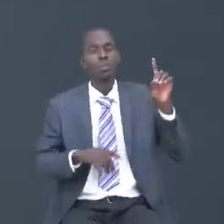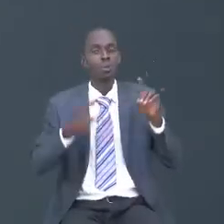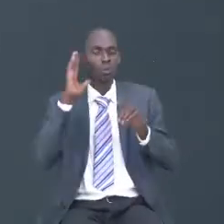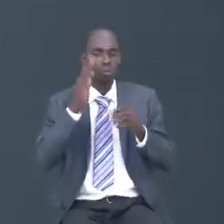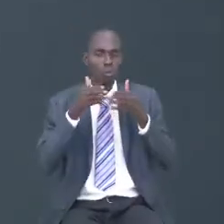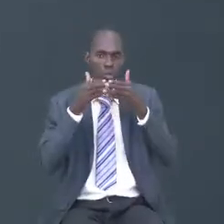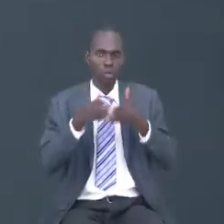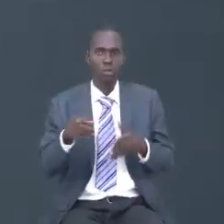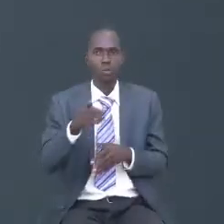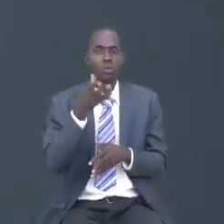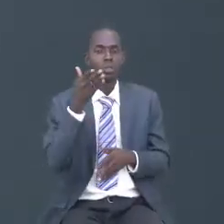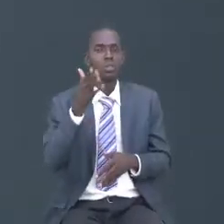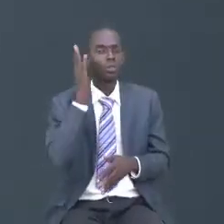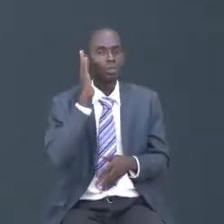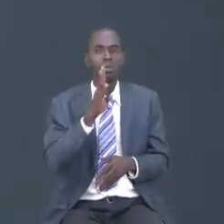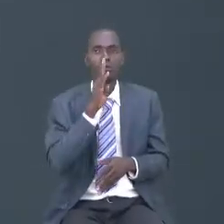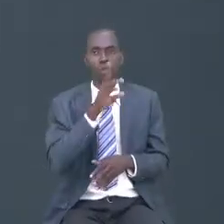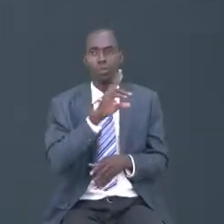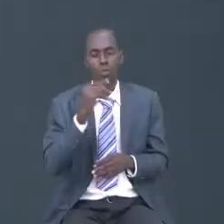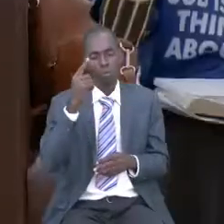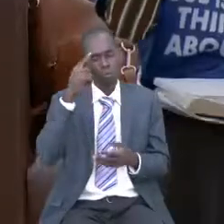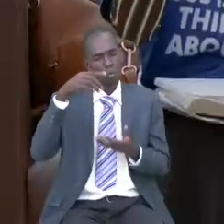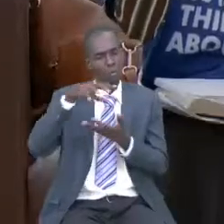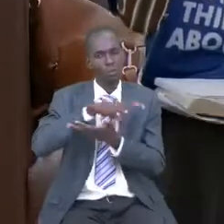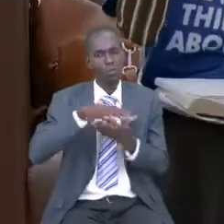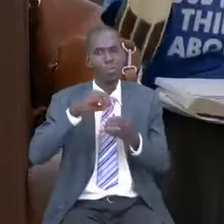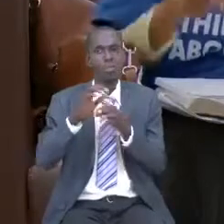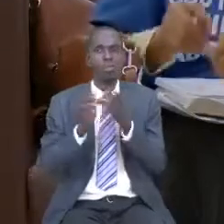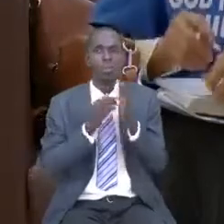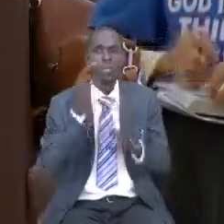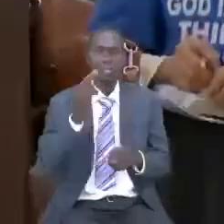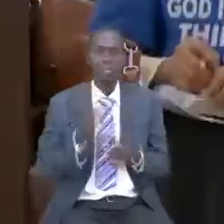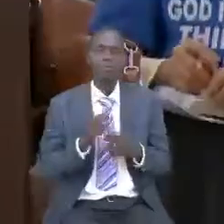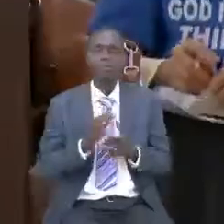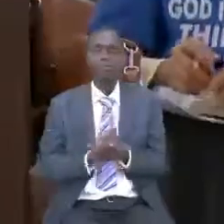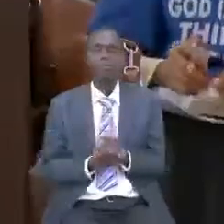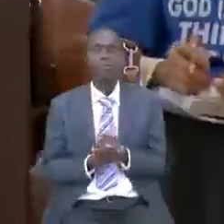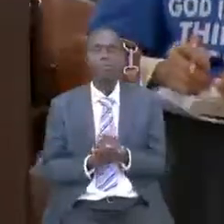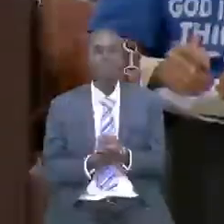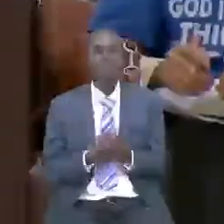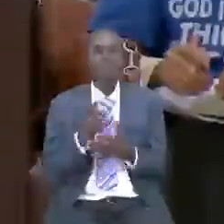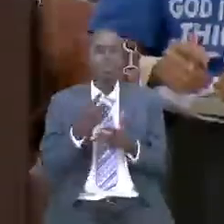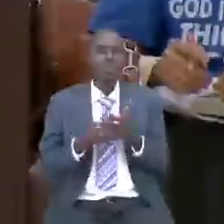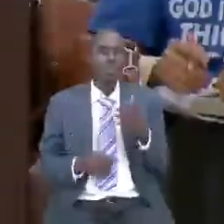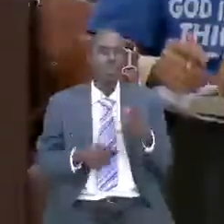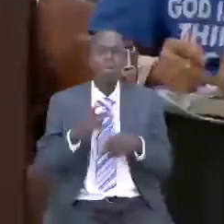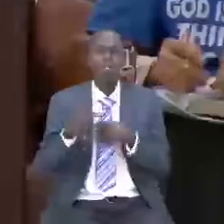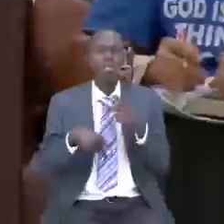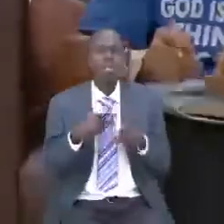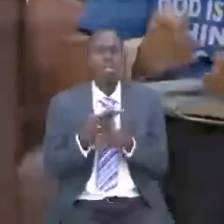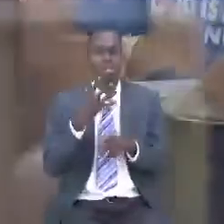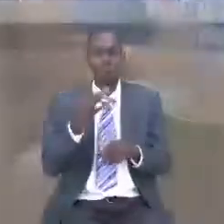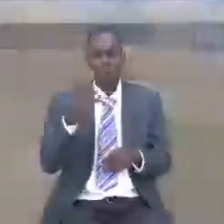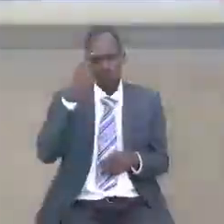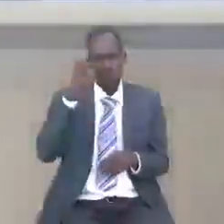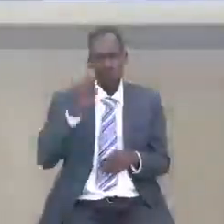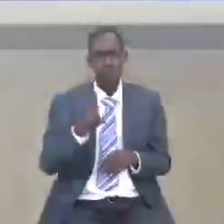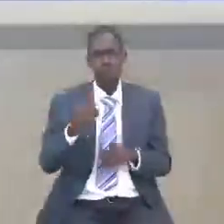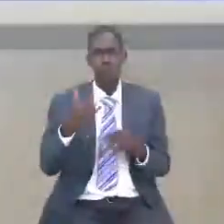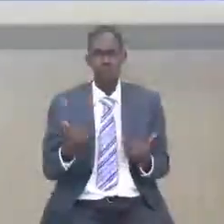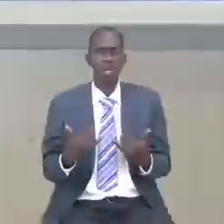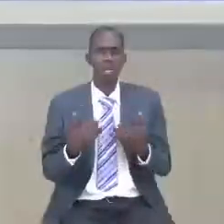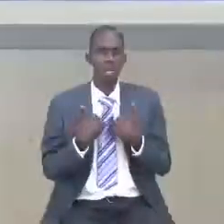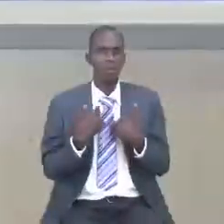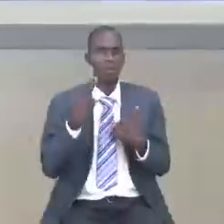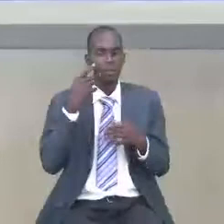no confusion in Jesus' name. What kind of mind then do we have to have? In Philippians